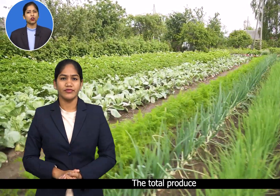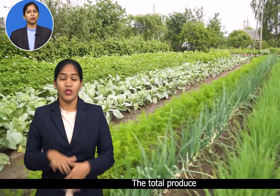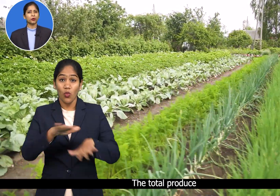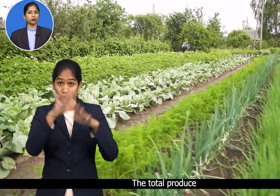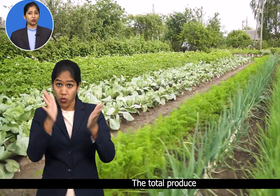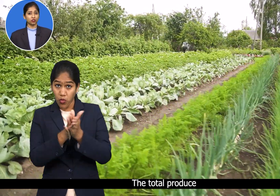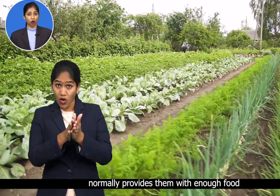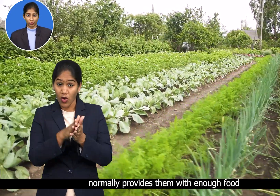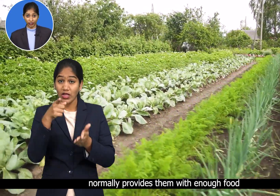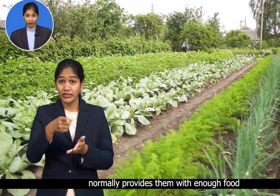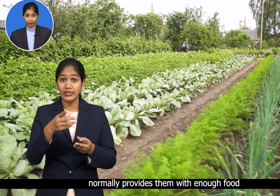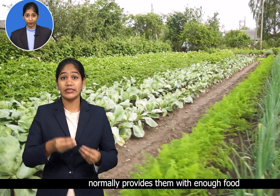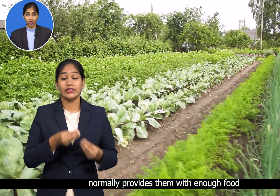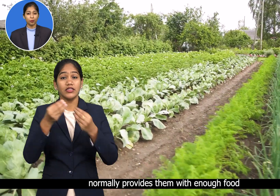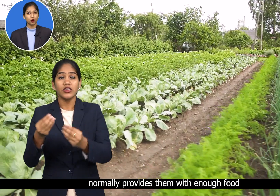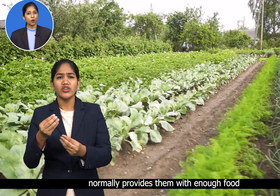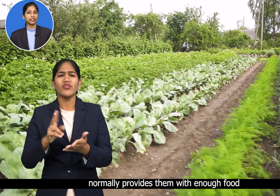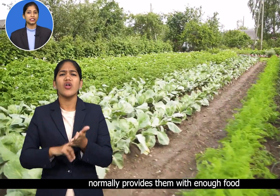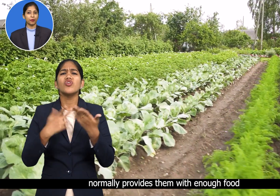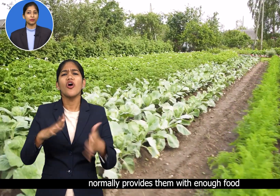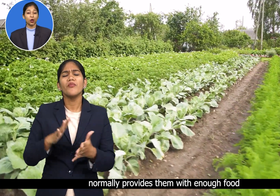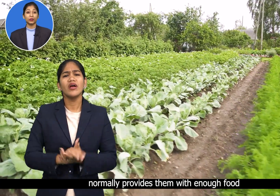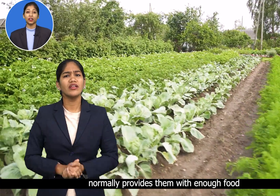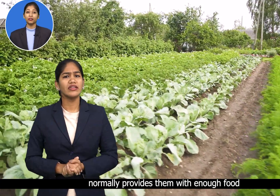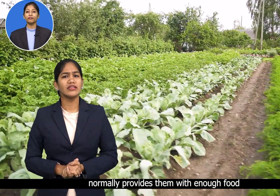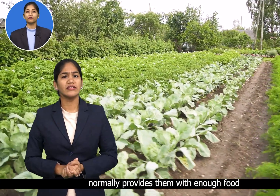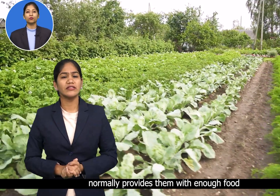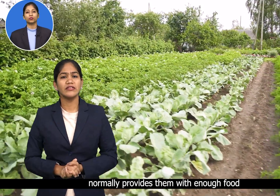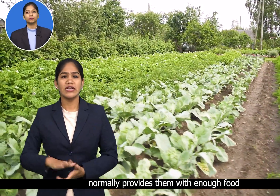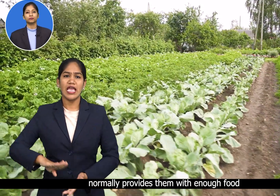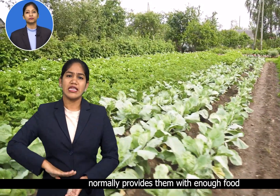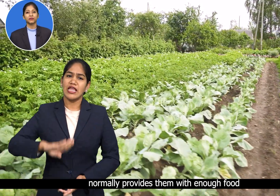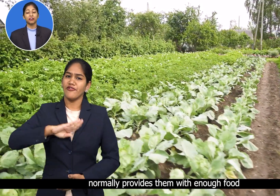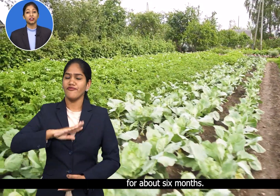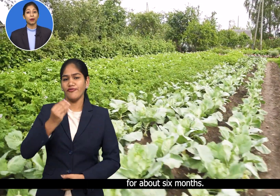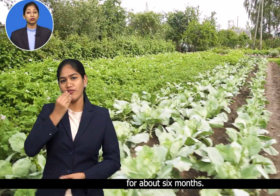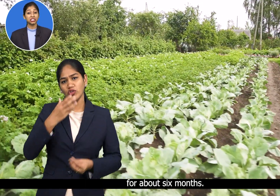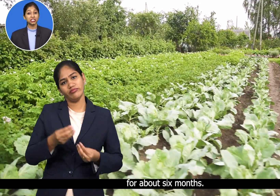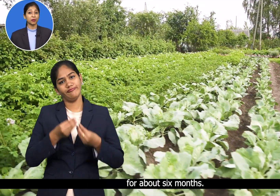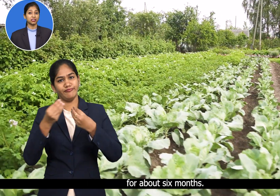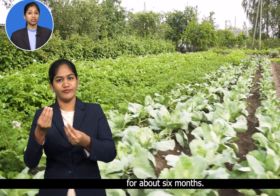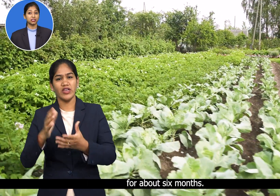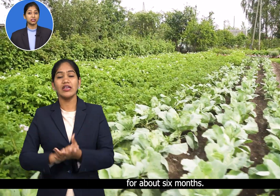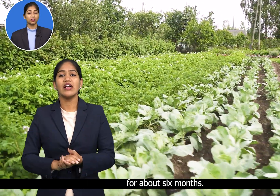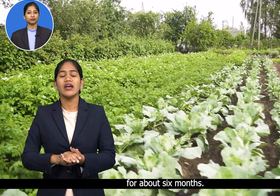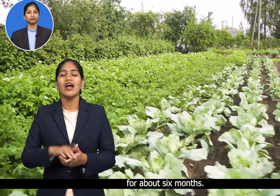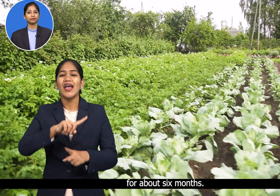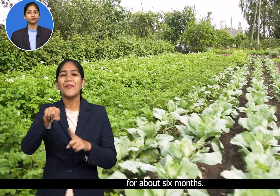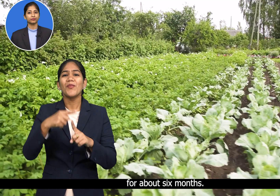The total produce normally provides them with enough food for about 6